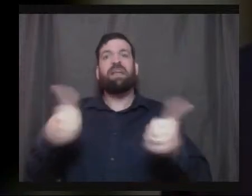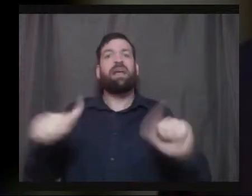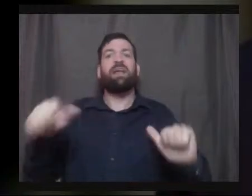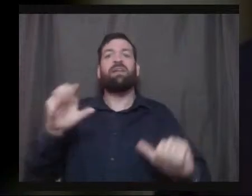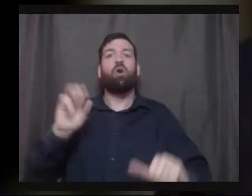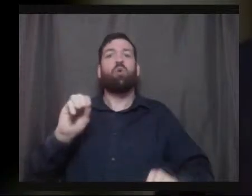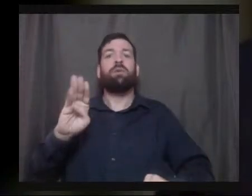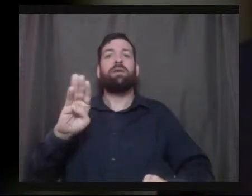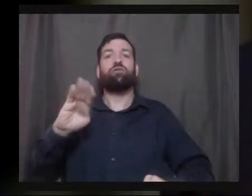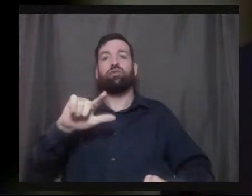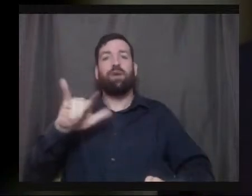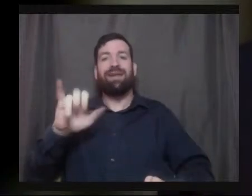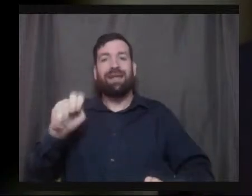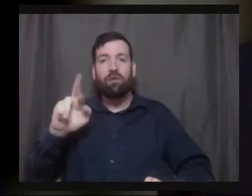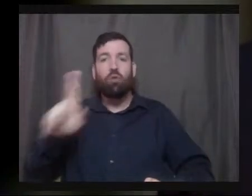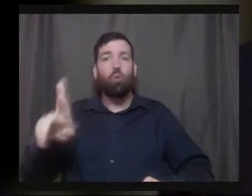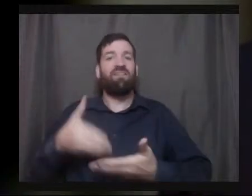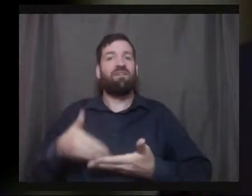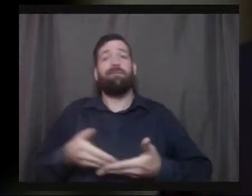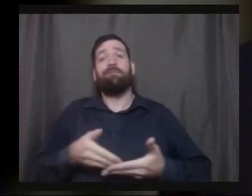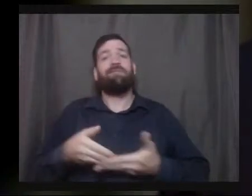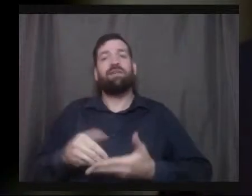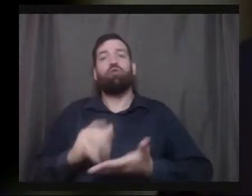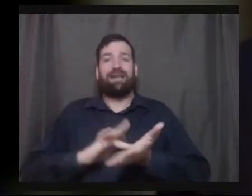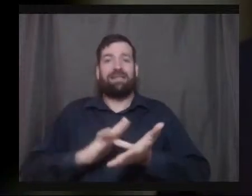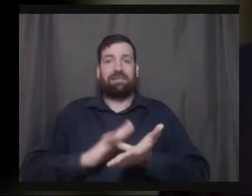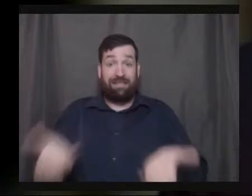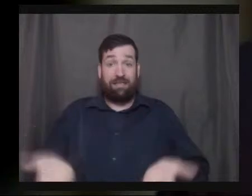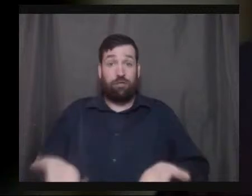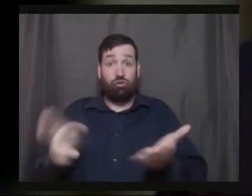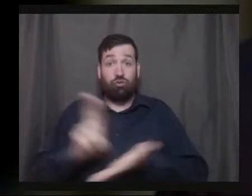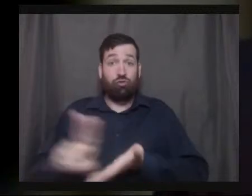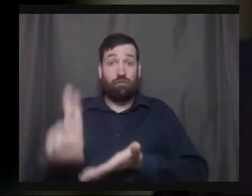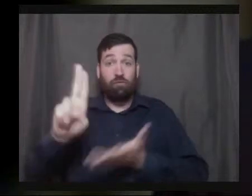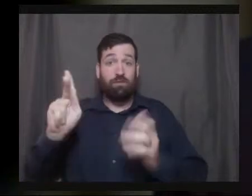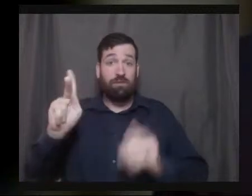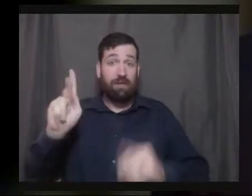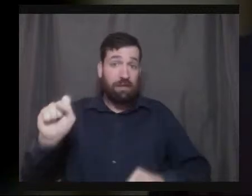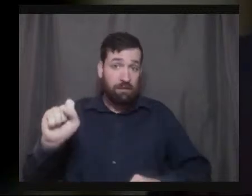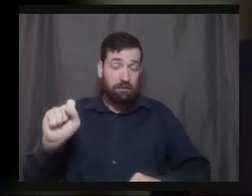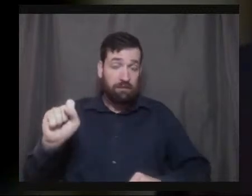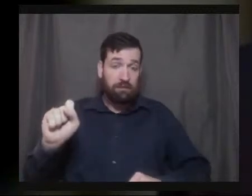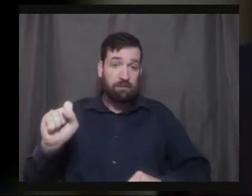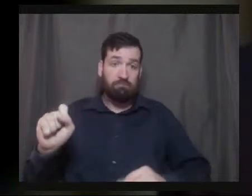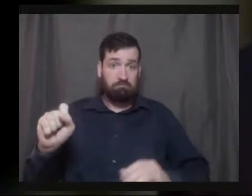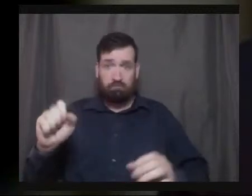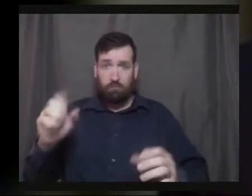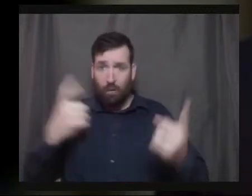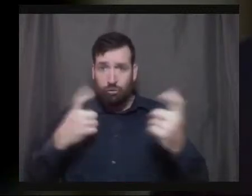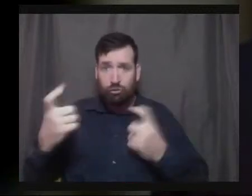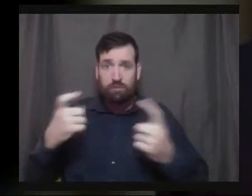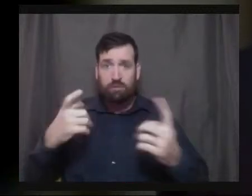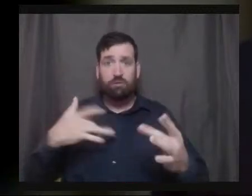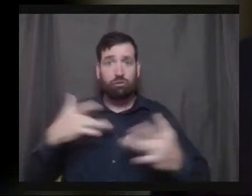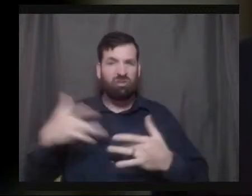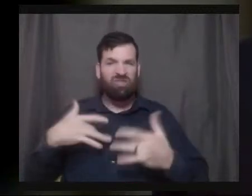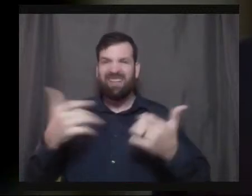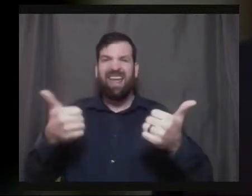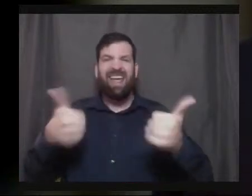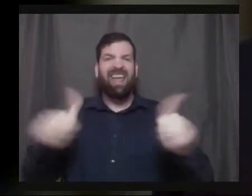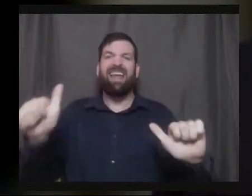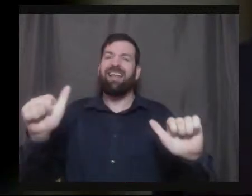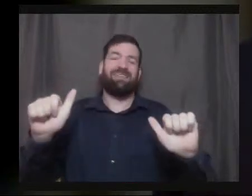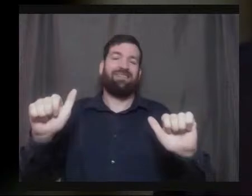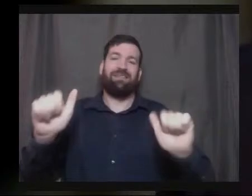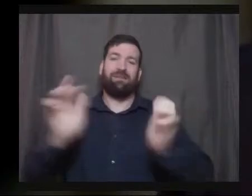OBGYN or maternal fetal medicine specialist here at the University of Kansas for questions or concerns that you may have about any pre-existing medical